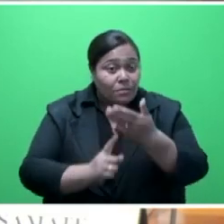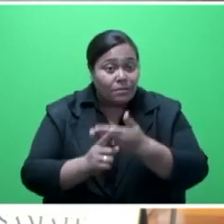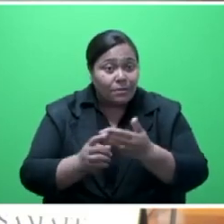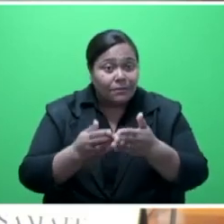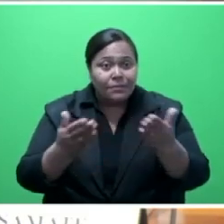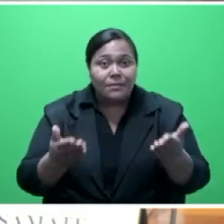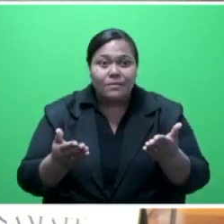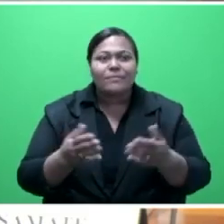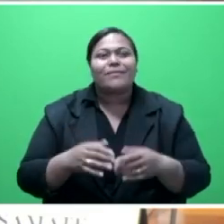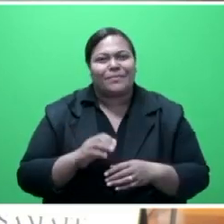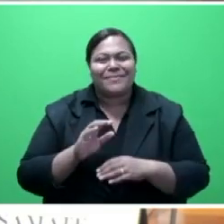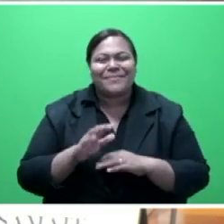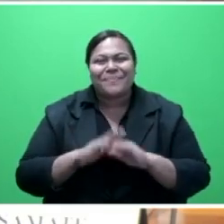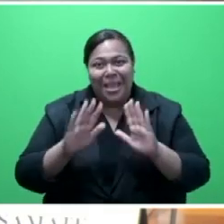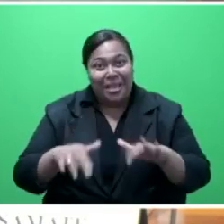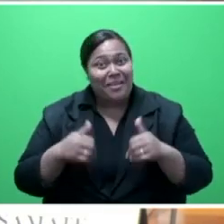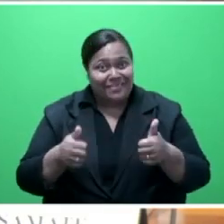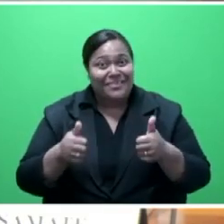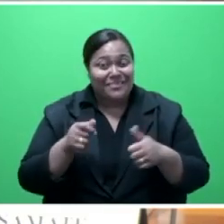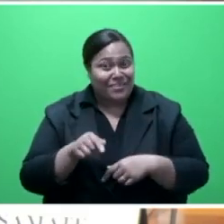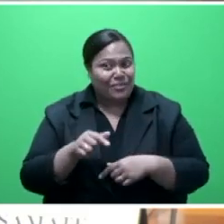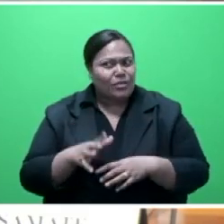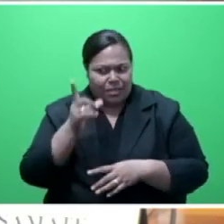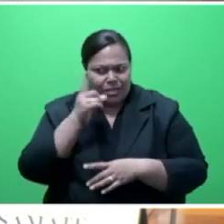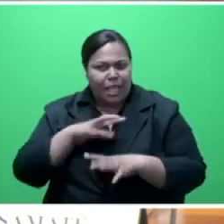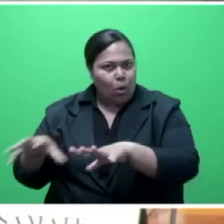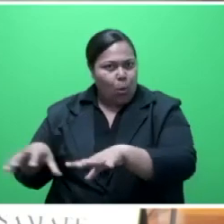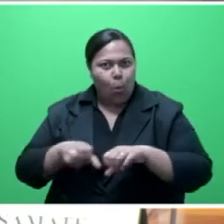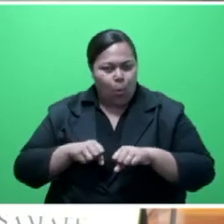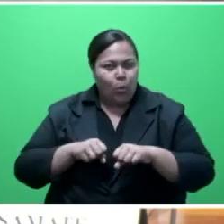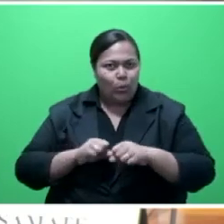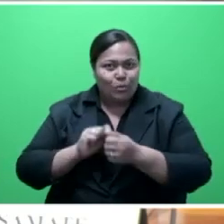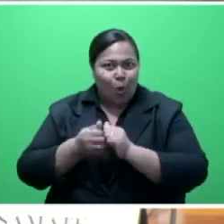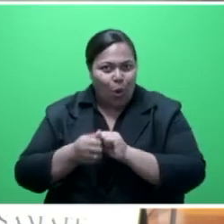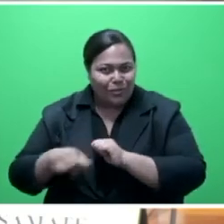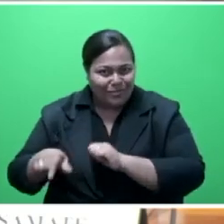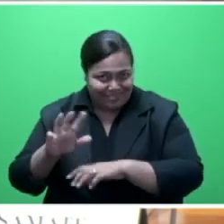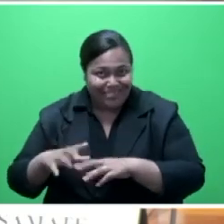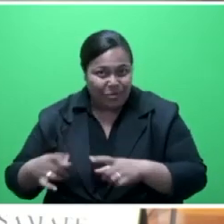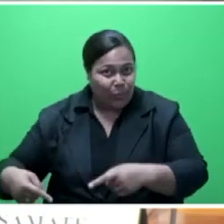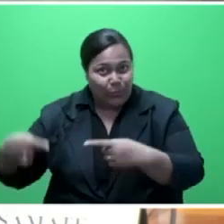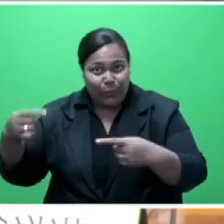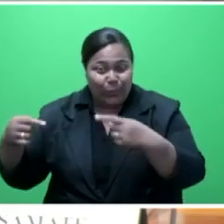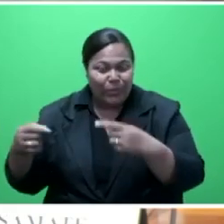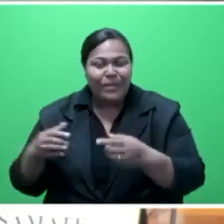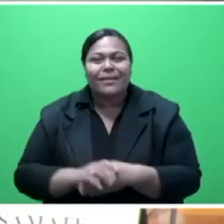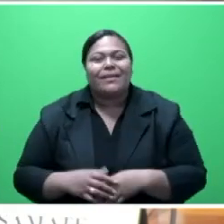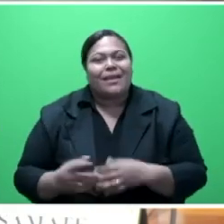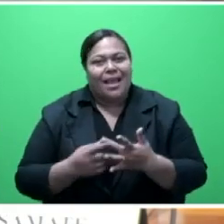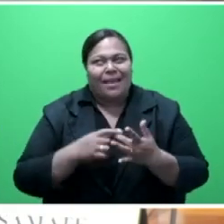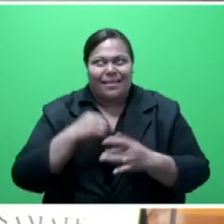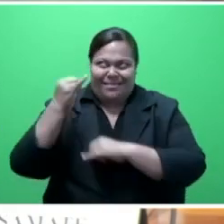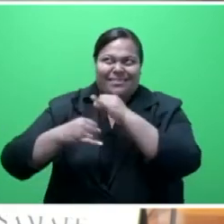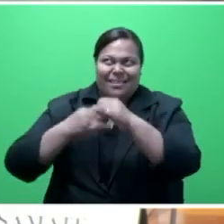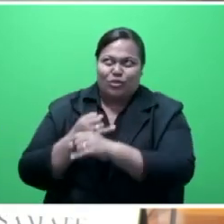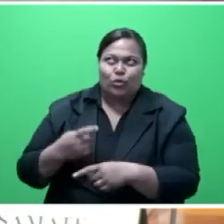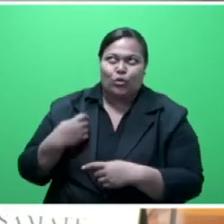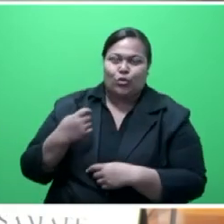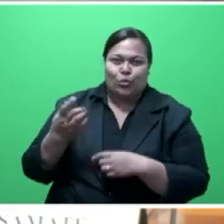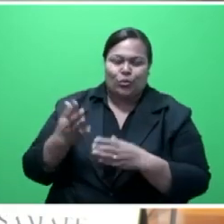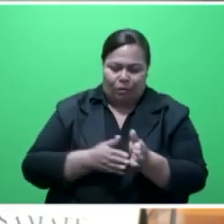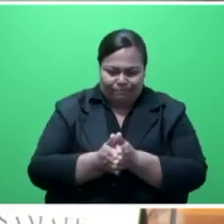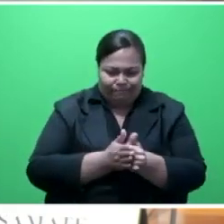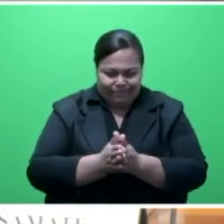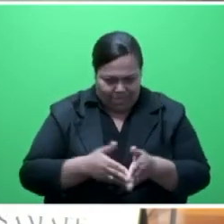huge advantage, both in hosting matches and preparing for the day international competition resumes, which is actually quite some time